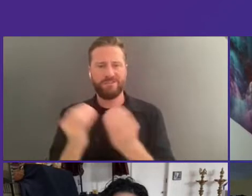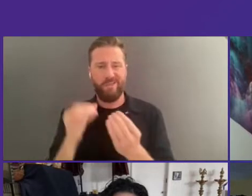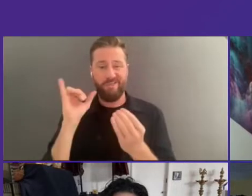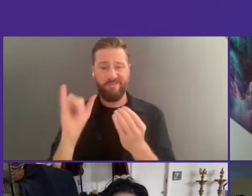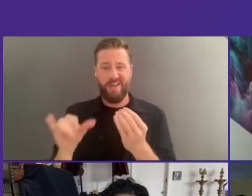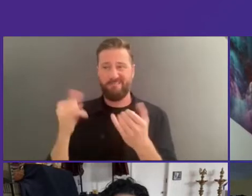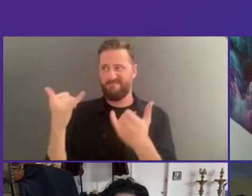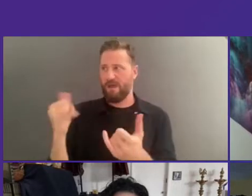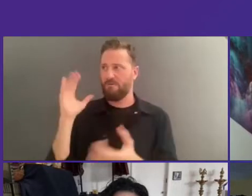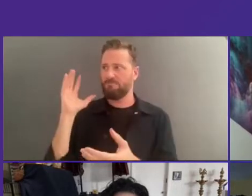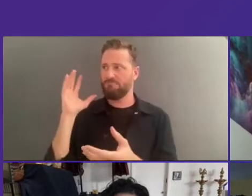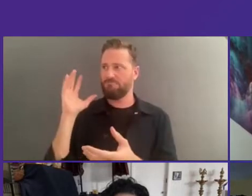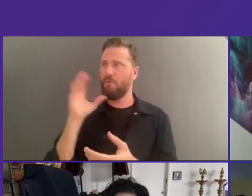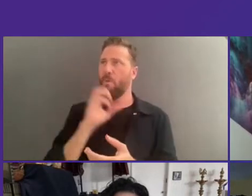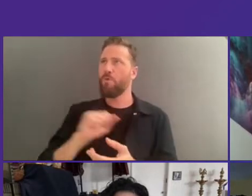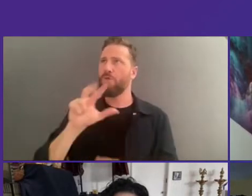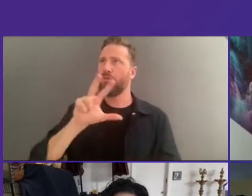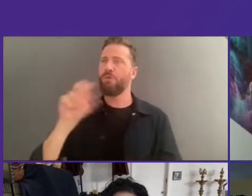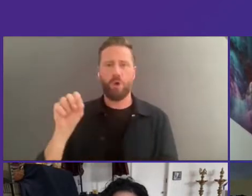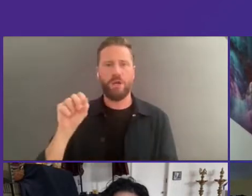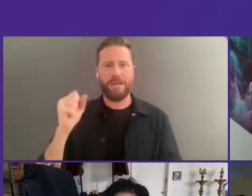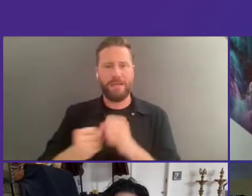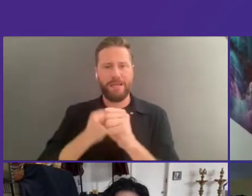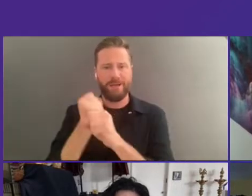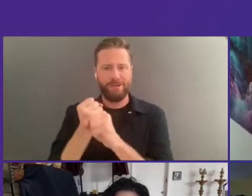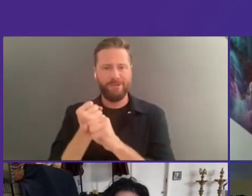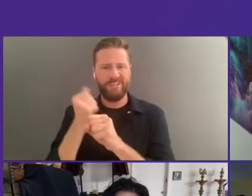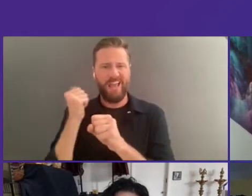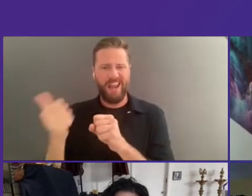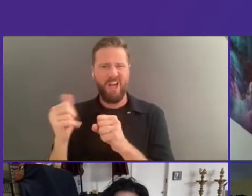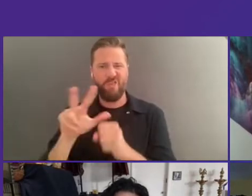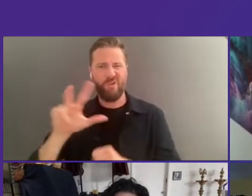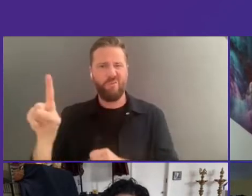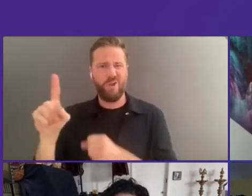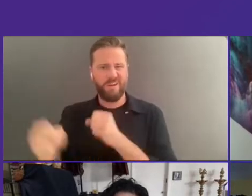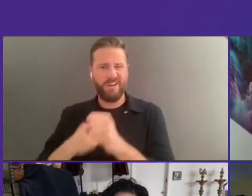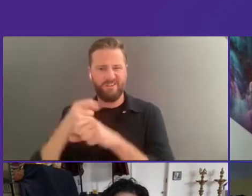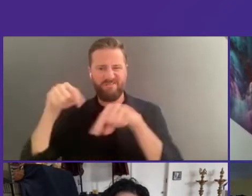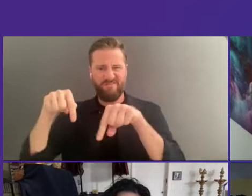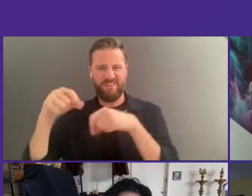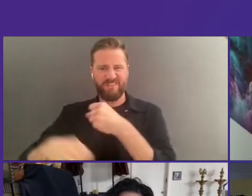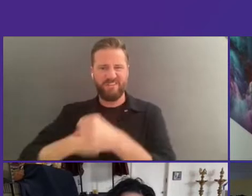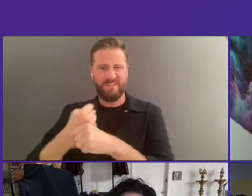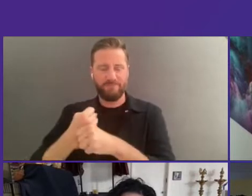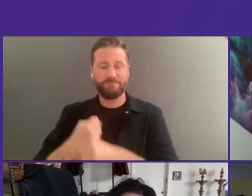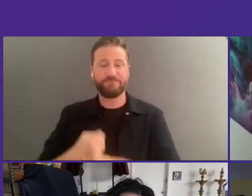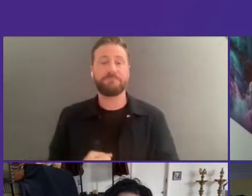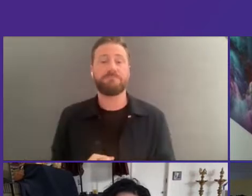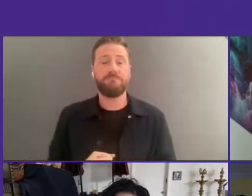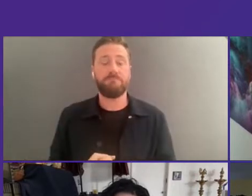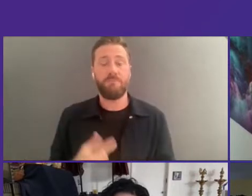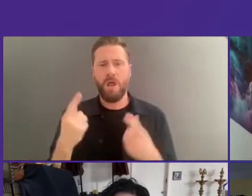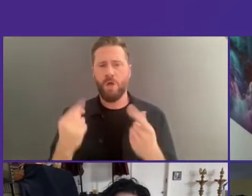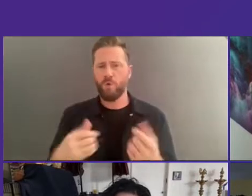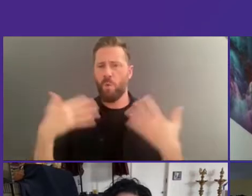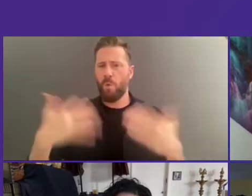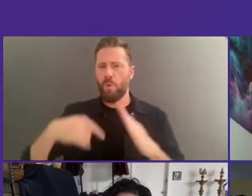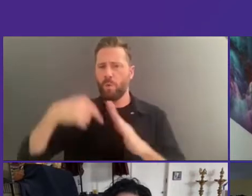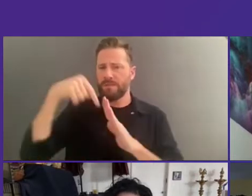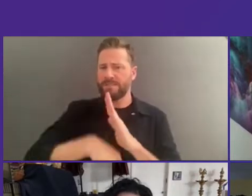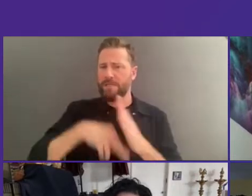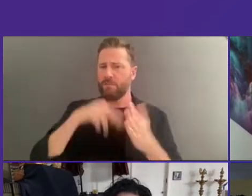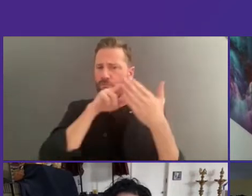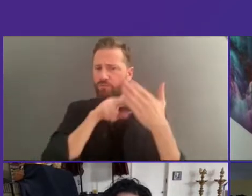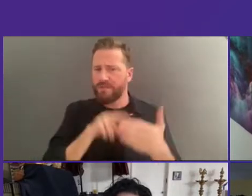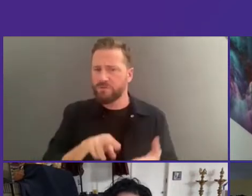years old this past year and going into our 31st year. I do extensive research